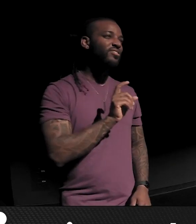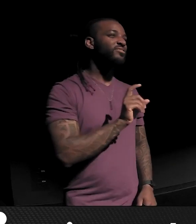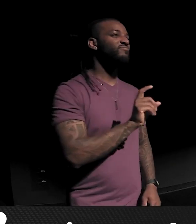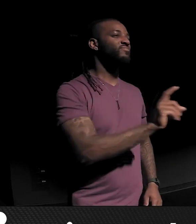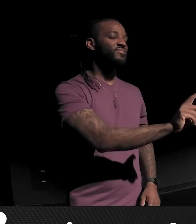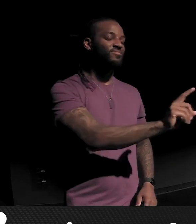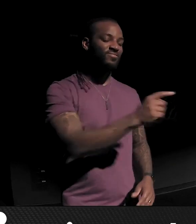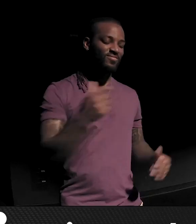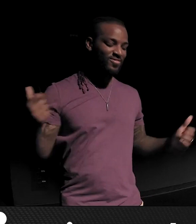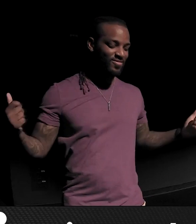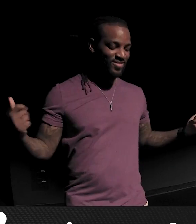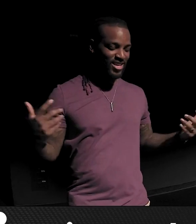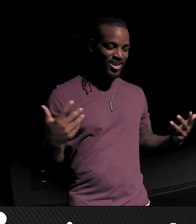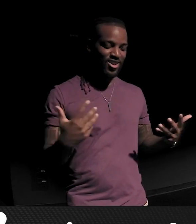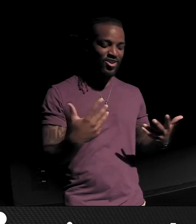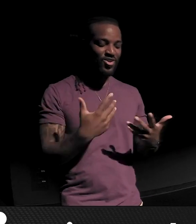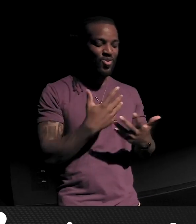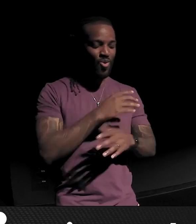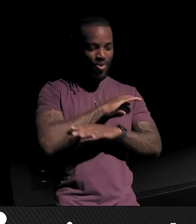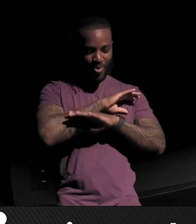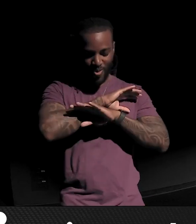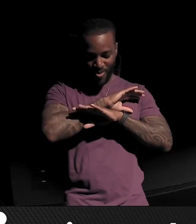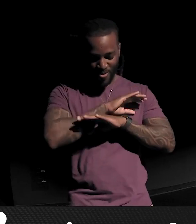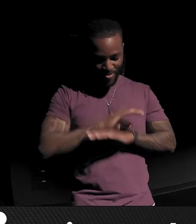darkest valley, I fear no